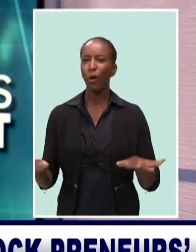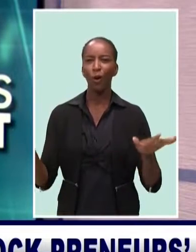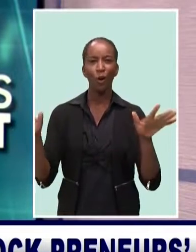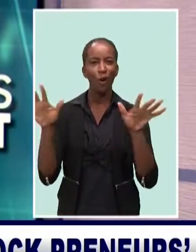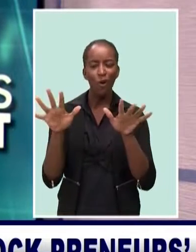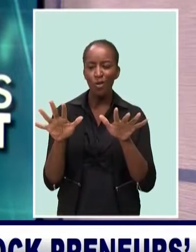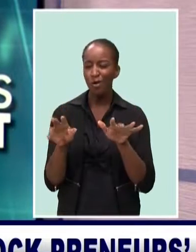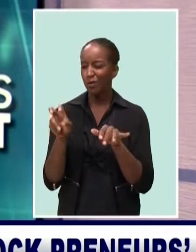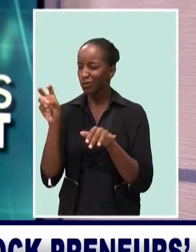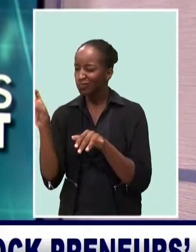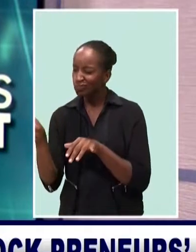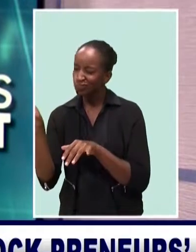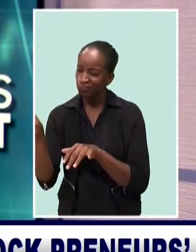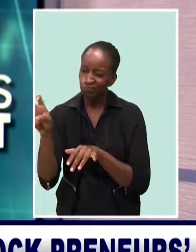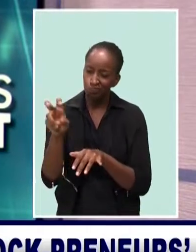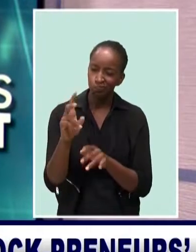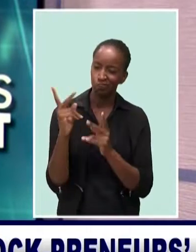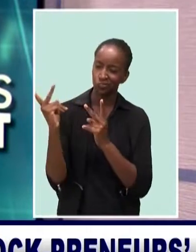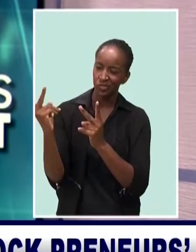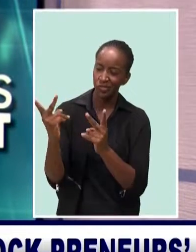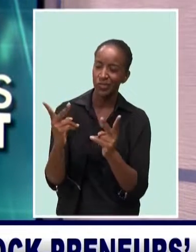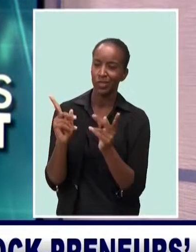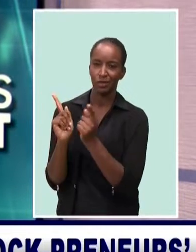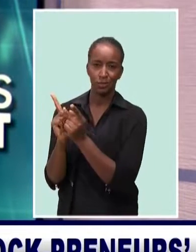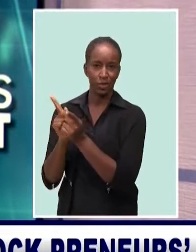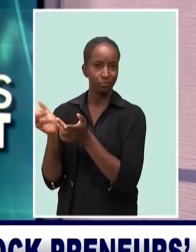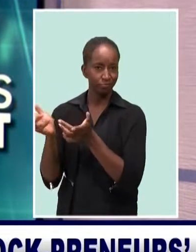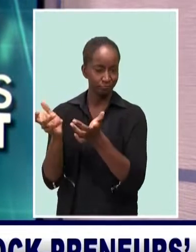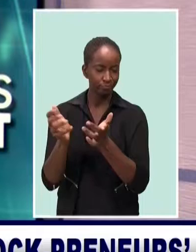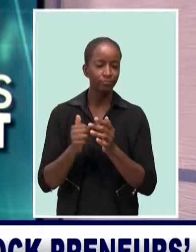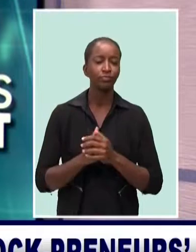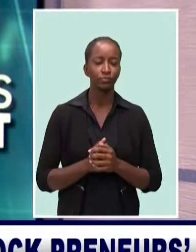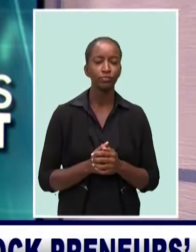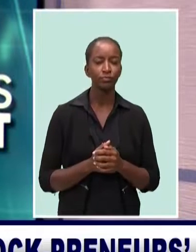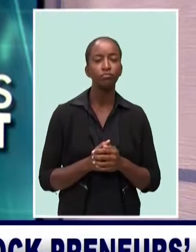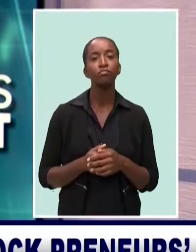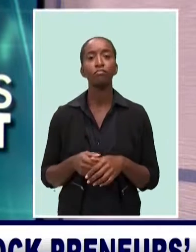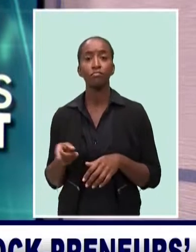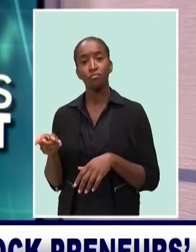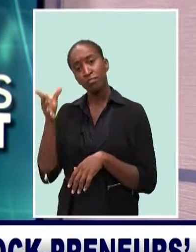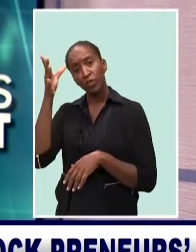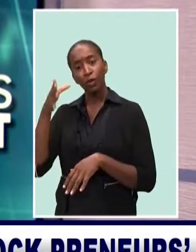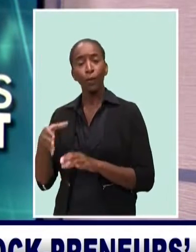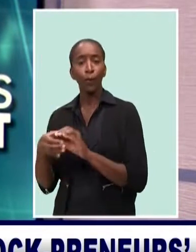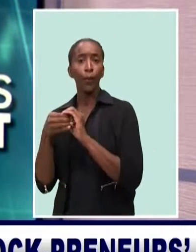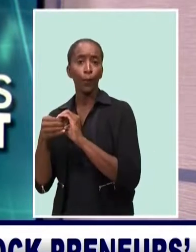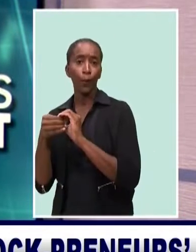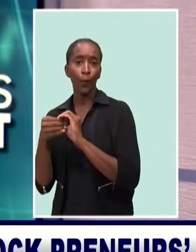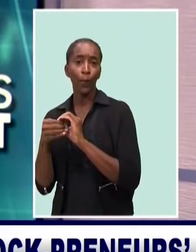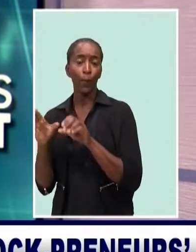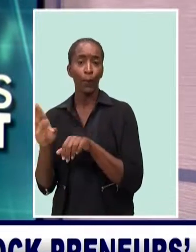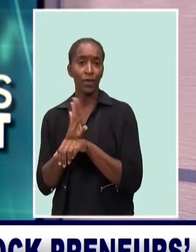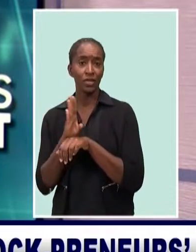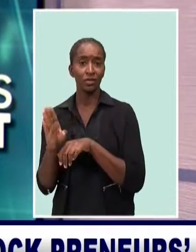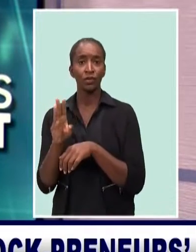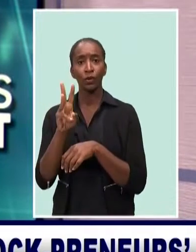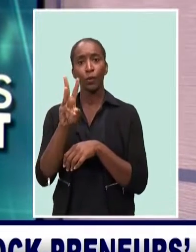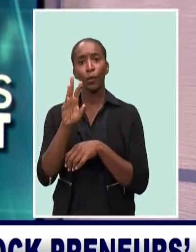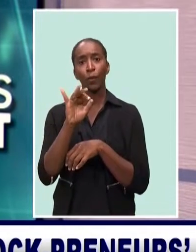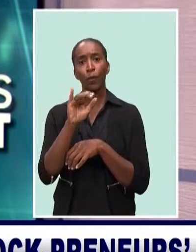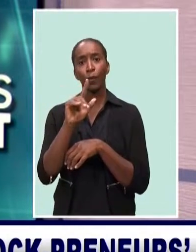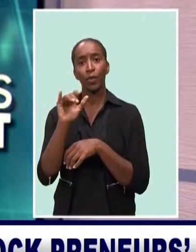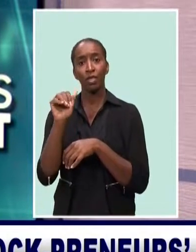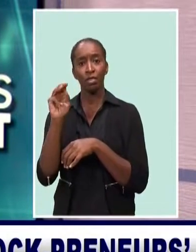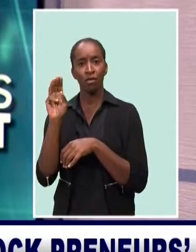while delivering the entrepreneur remarks, Managing Director of Williams Tools and Equipment Rentals, Troy Williams, shared his success story. He